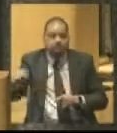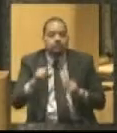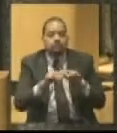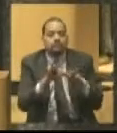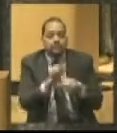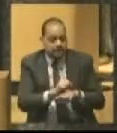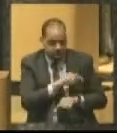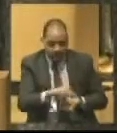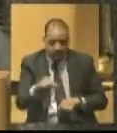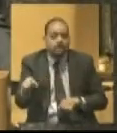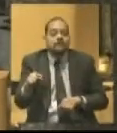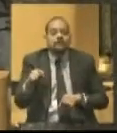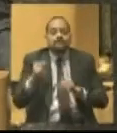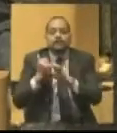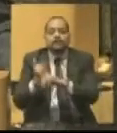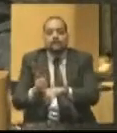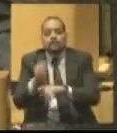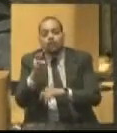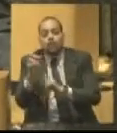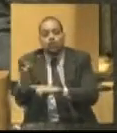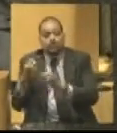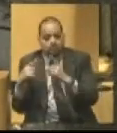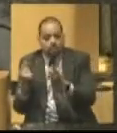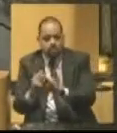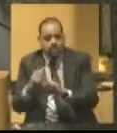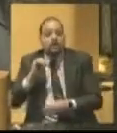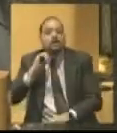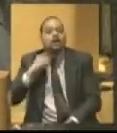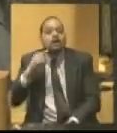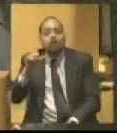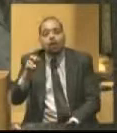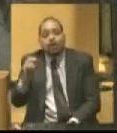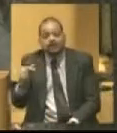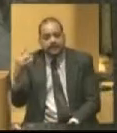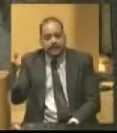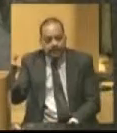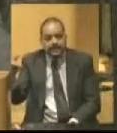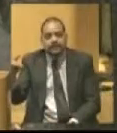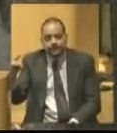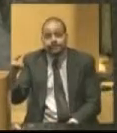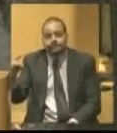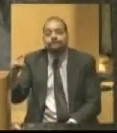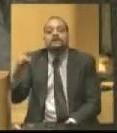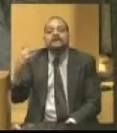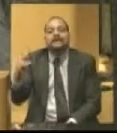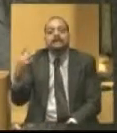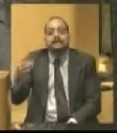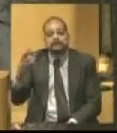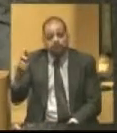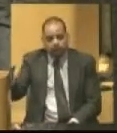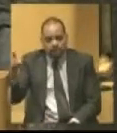8th instructions implementing the First Confiscation Act. Emancipation began on August 8,